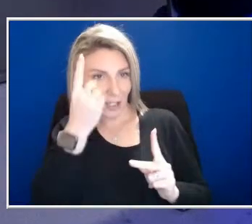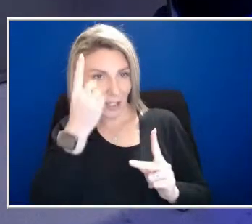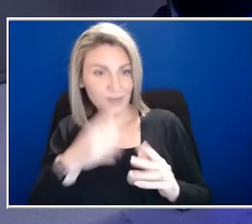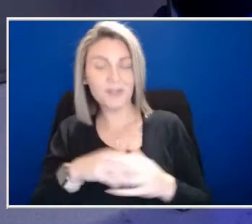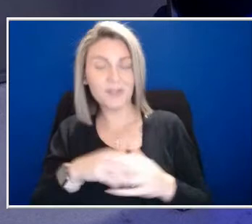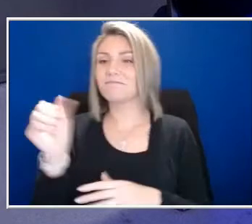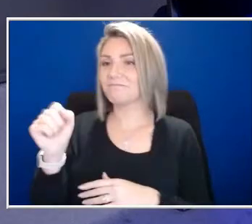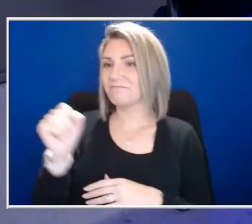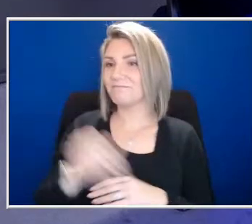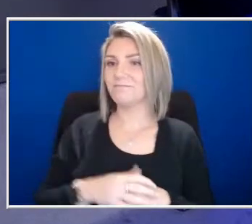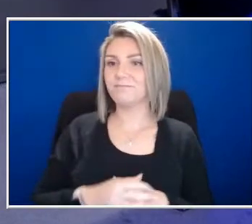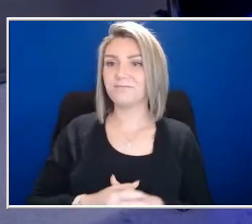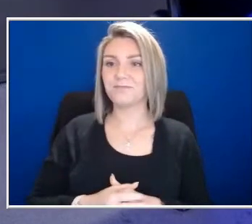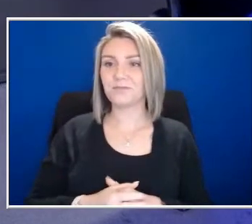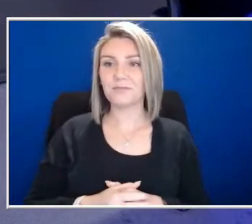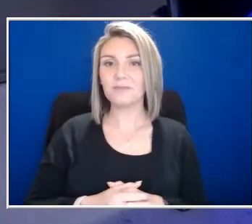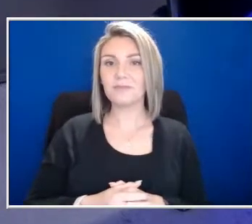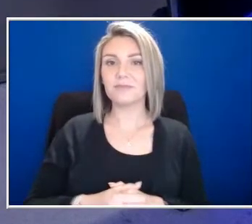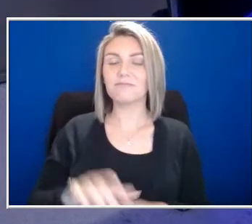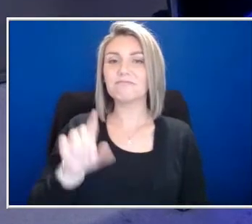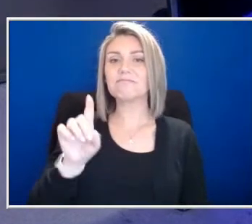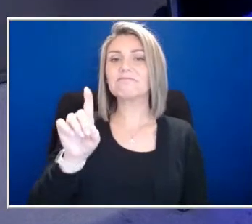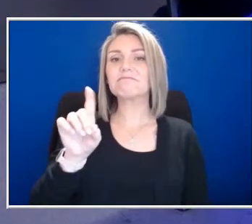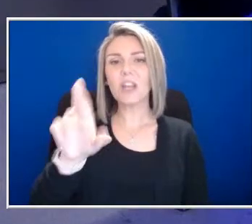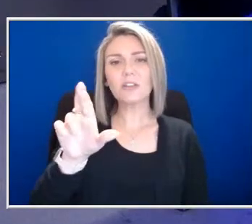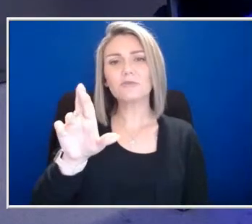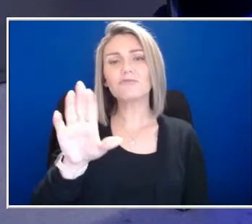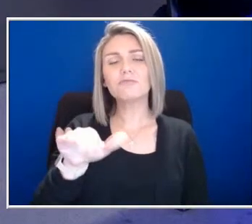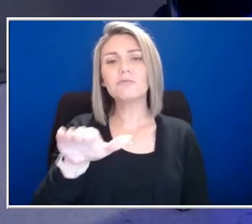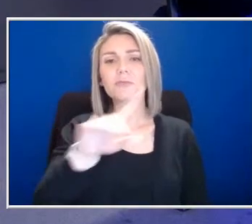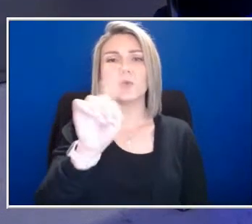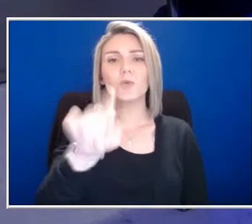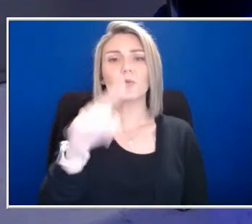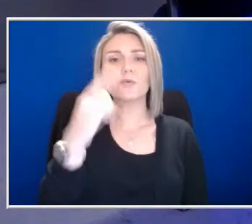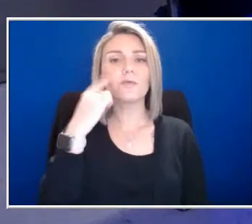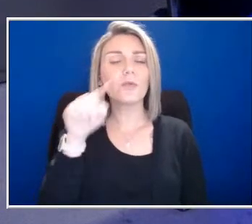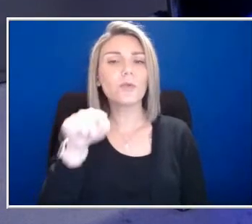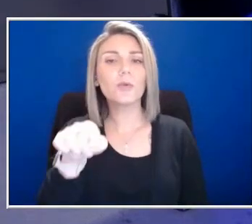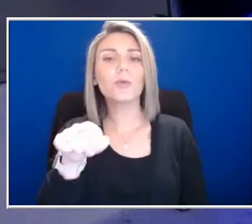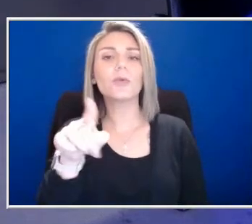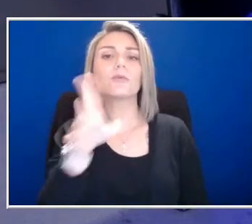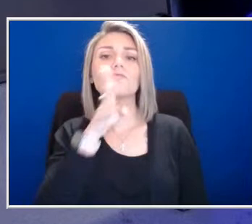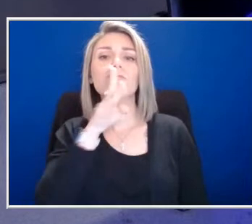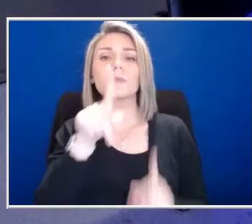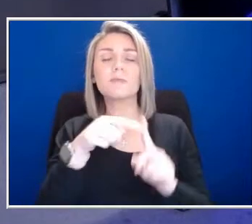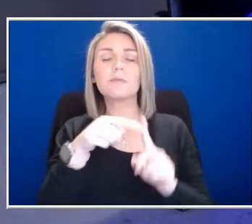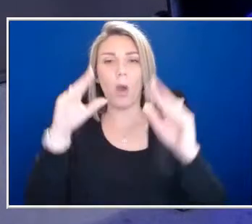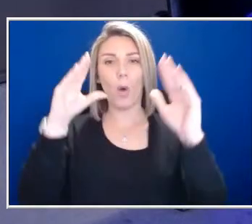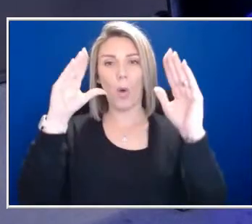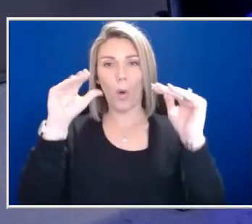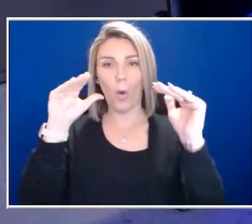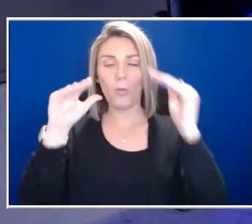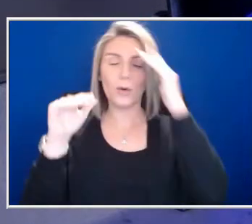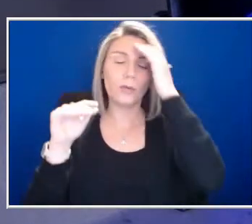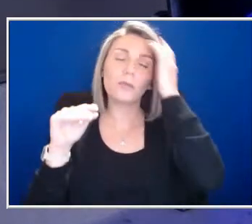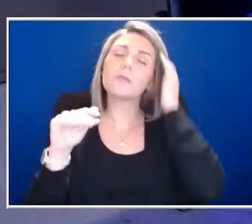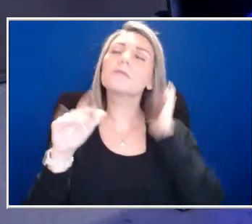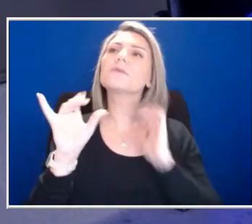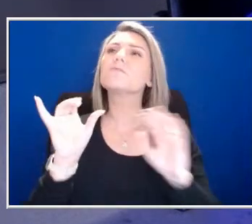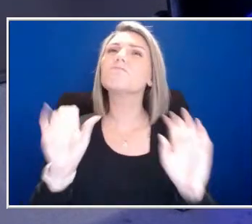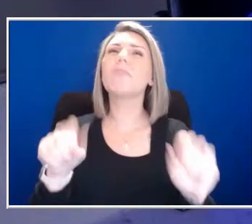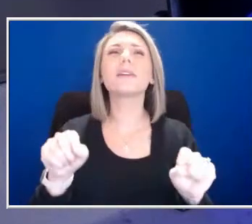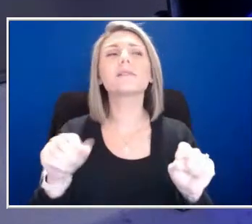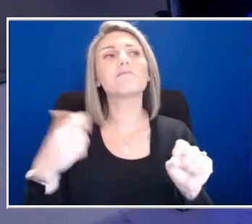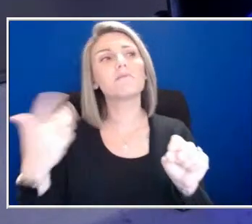I have, Doctor, I have a question for you as far as we talked about hope, but is it possible to